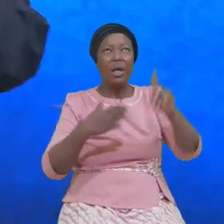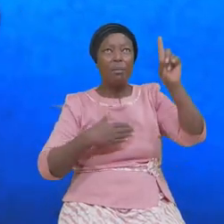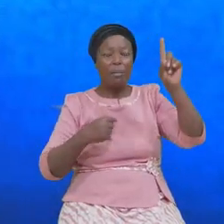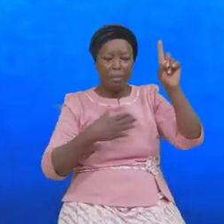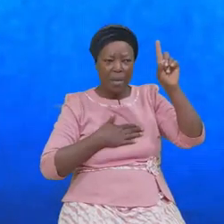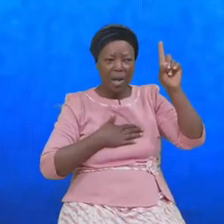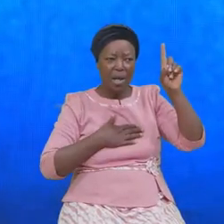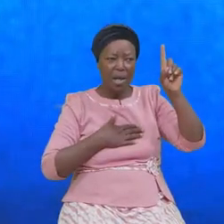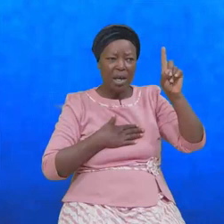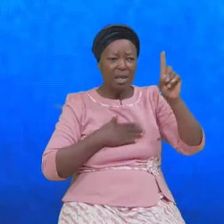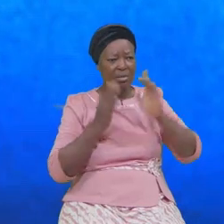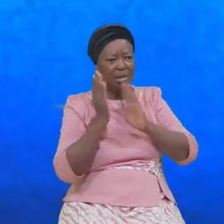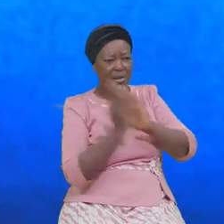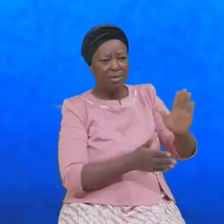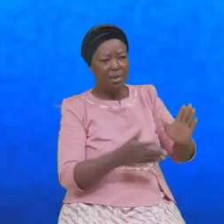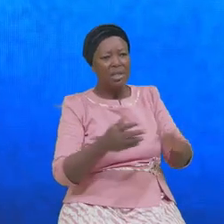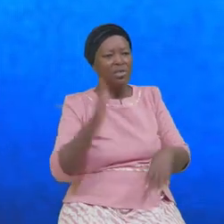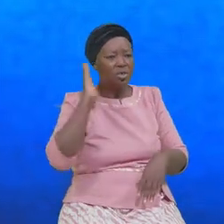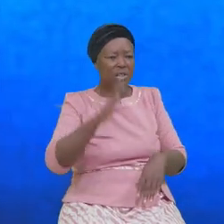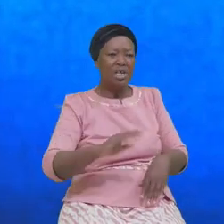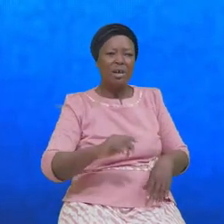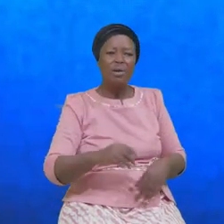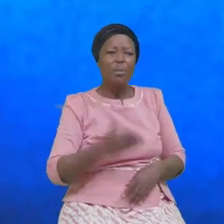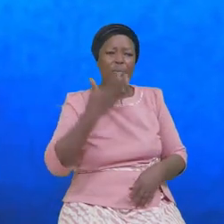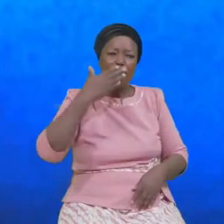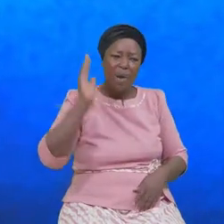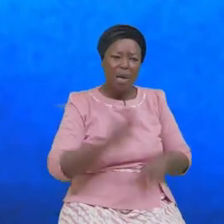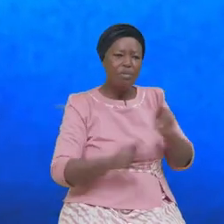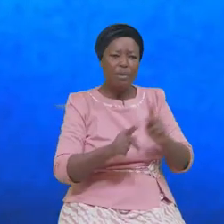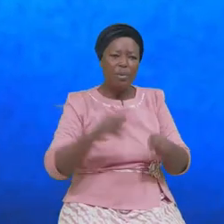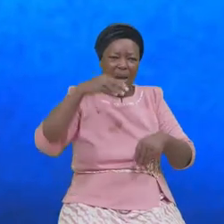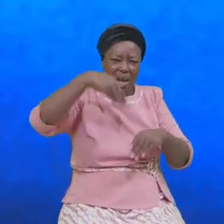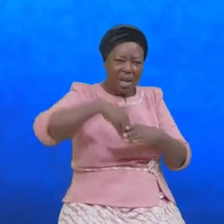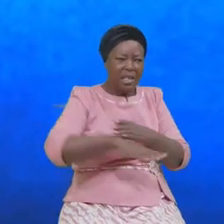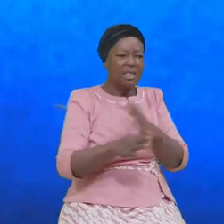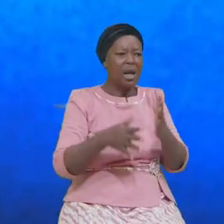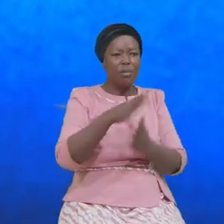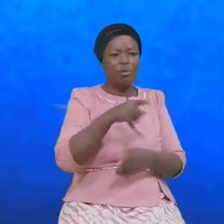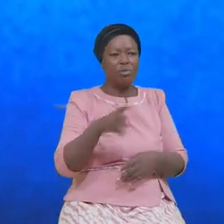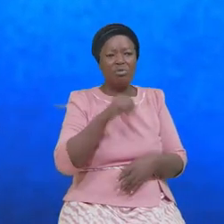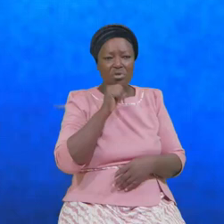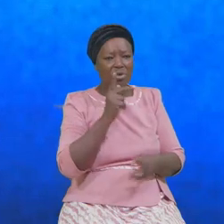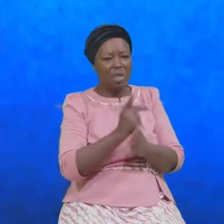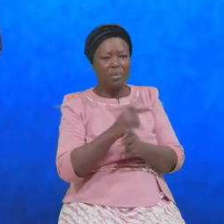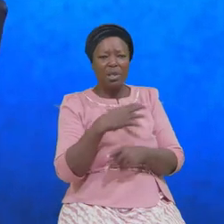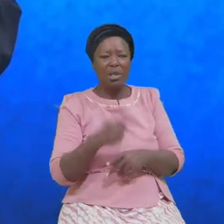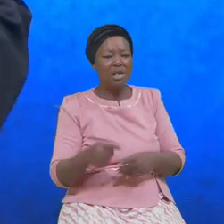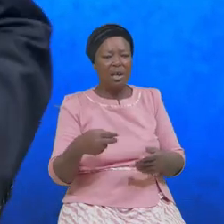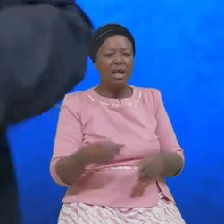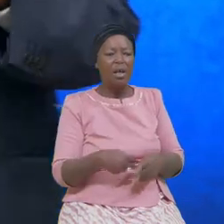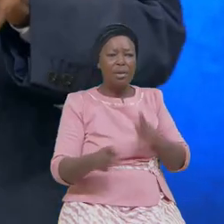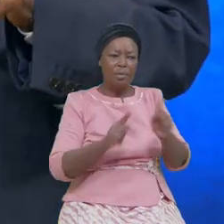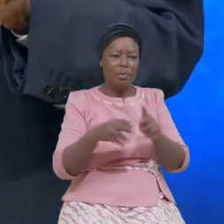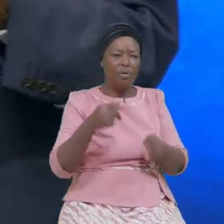wolves enter in among you, not sparing the flock." Verse 30. In verse 30,